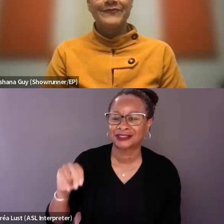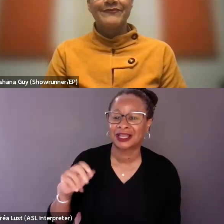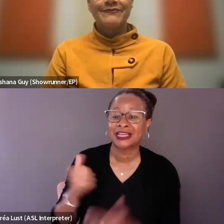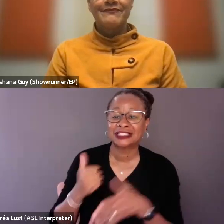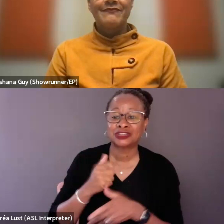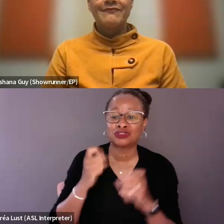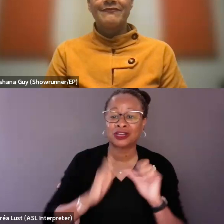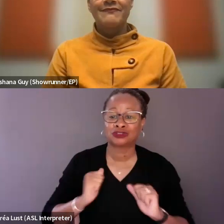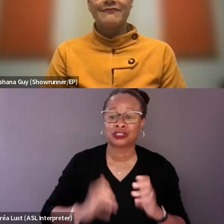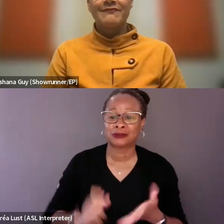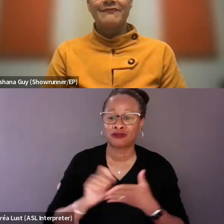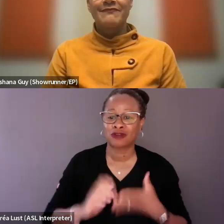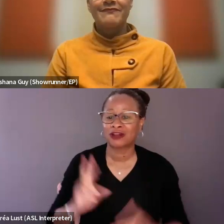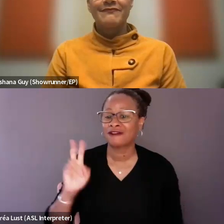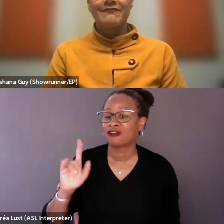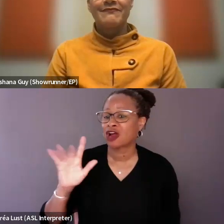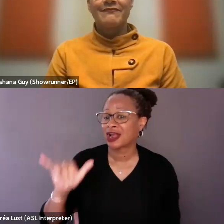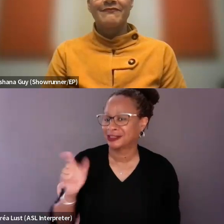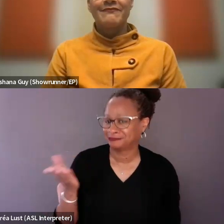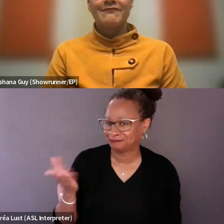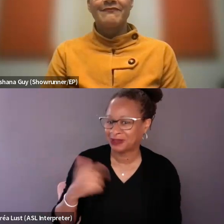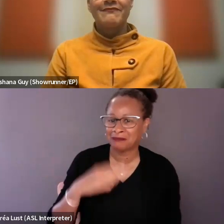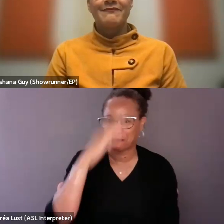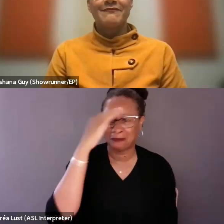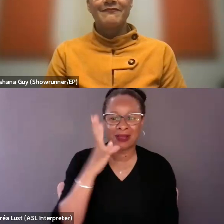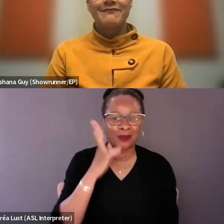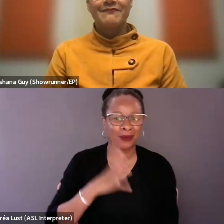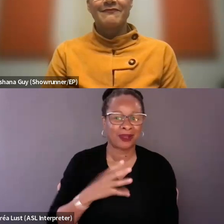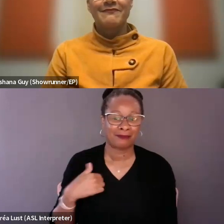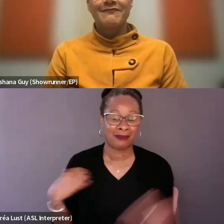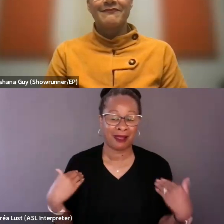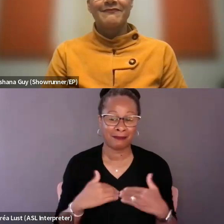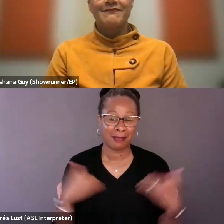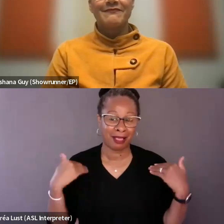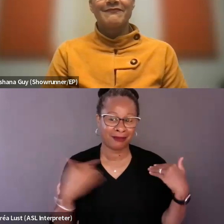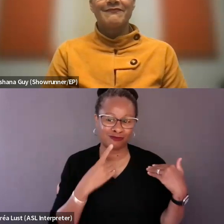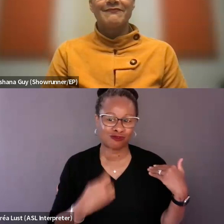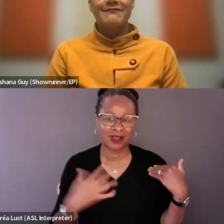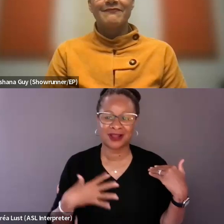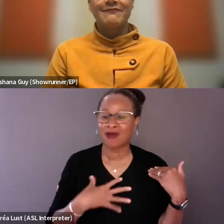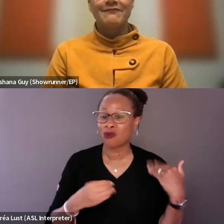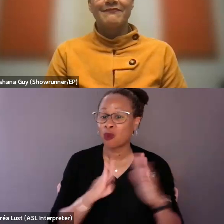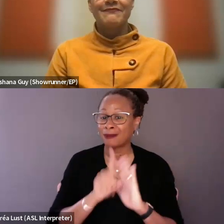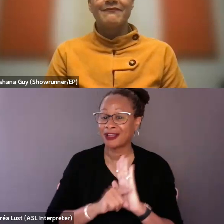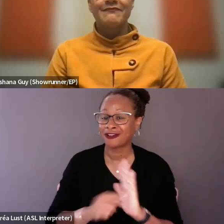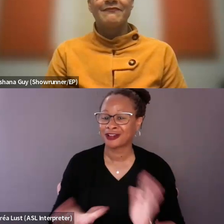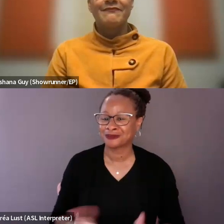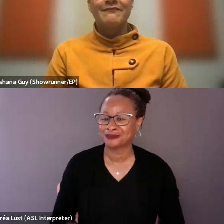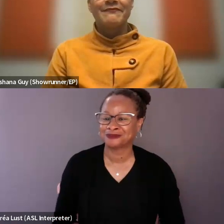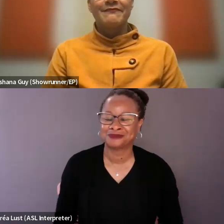Variety. I am a Black woman, and I'm wearing a red blouse and have a white backdrop.